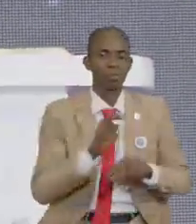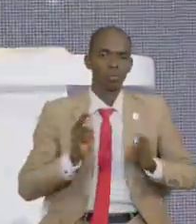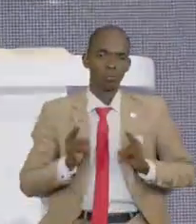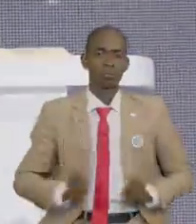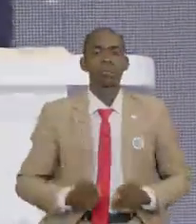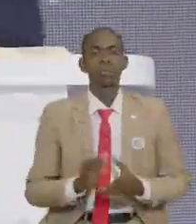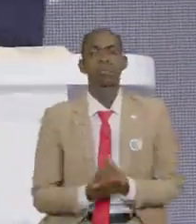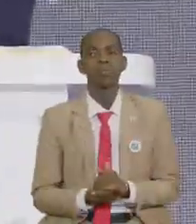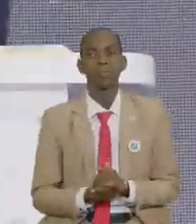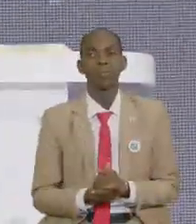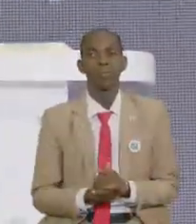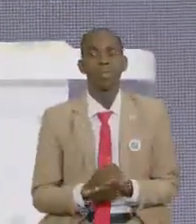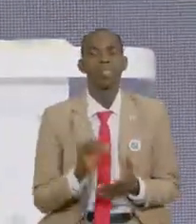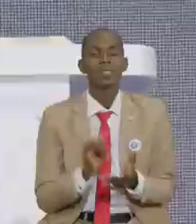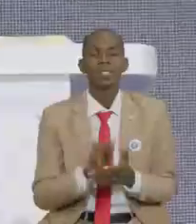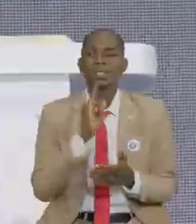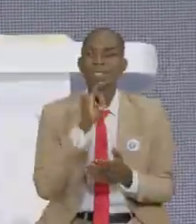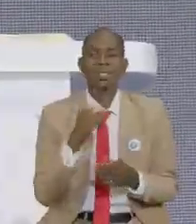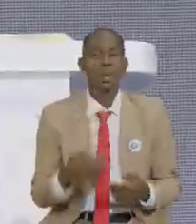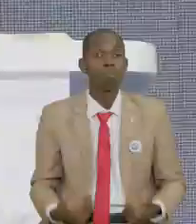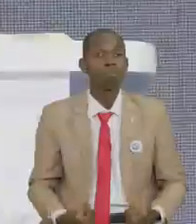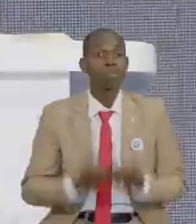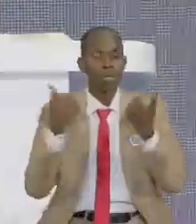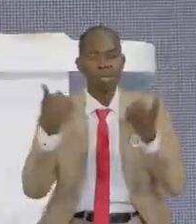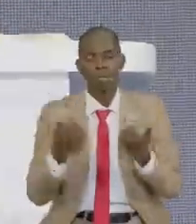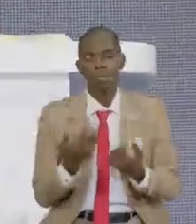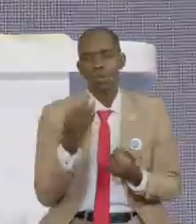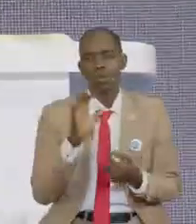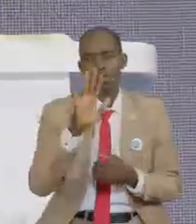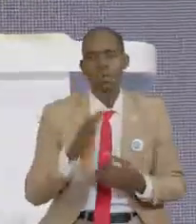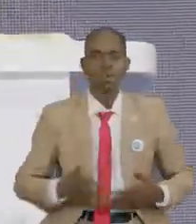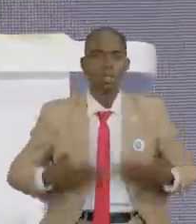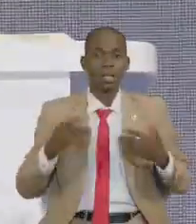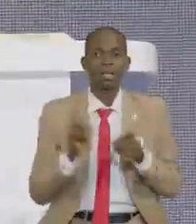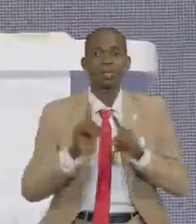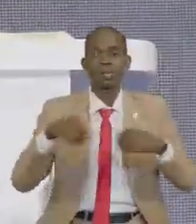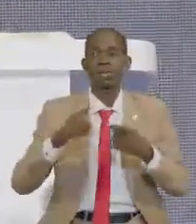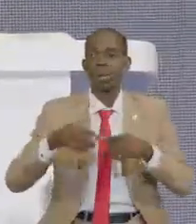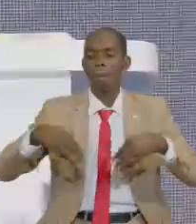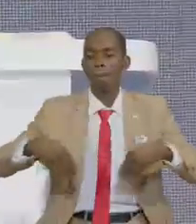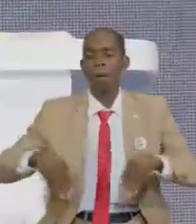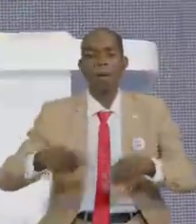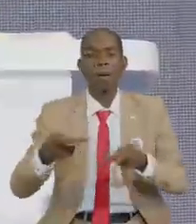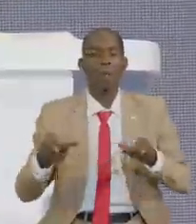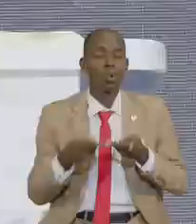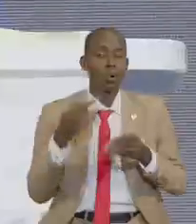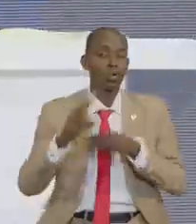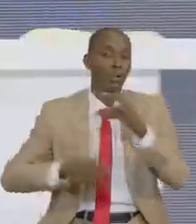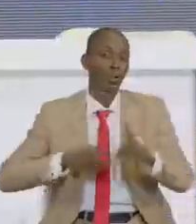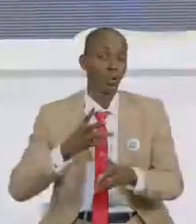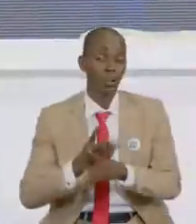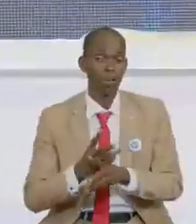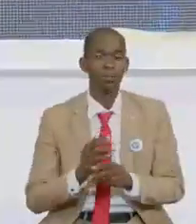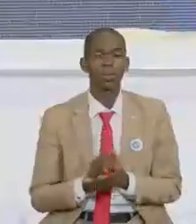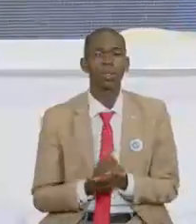That's the challenge of your life. As you go through the marketplace of the world, as you